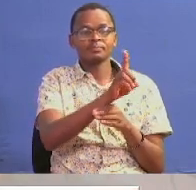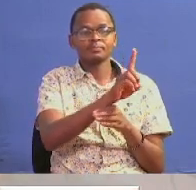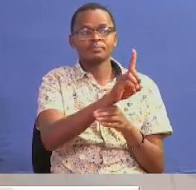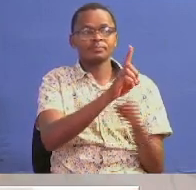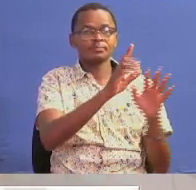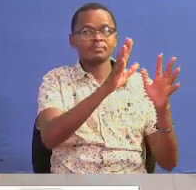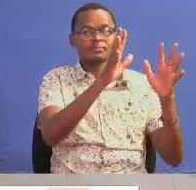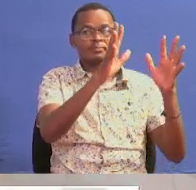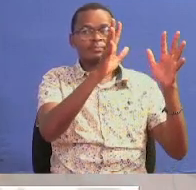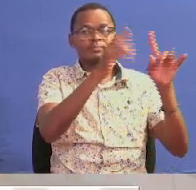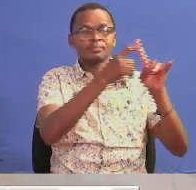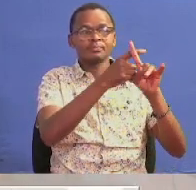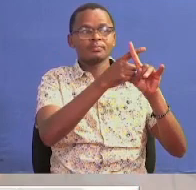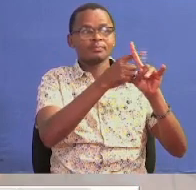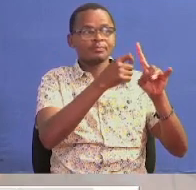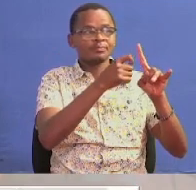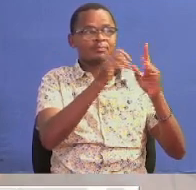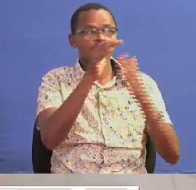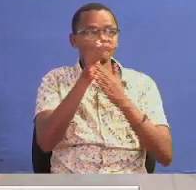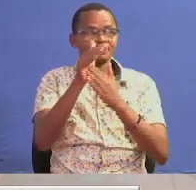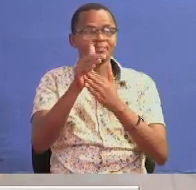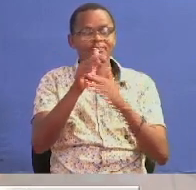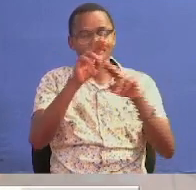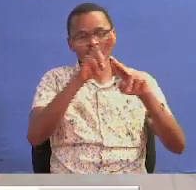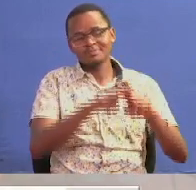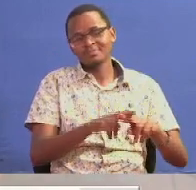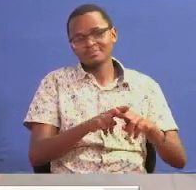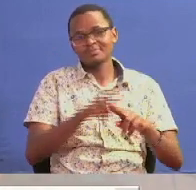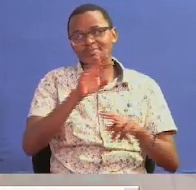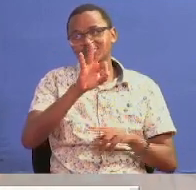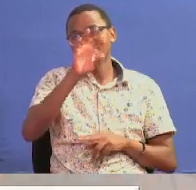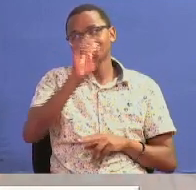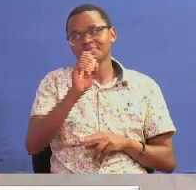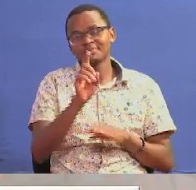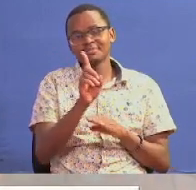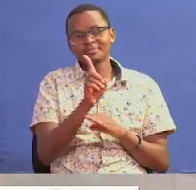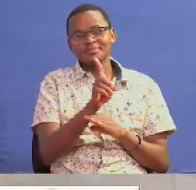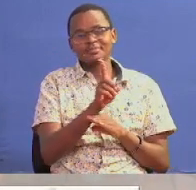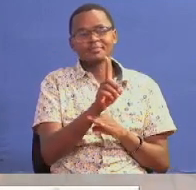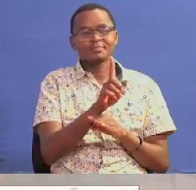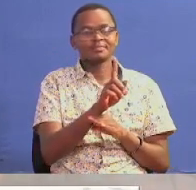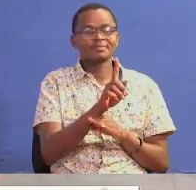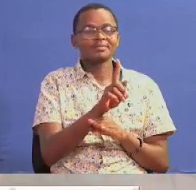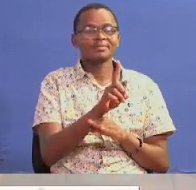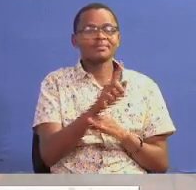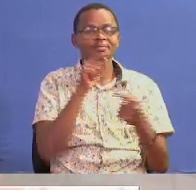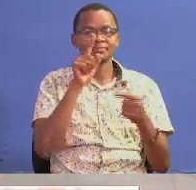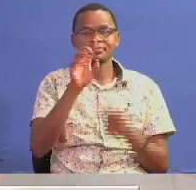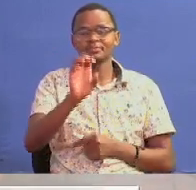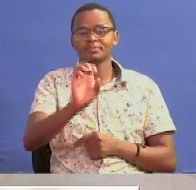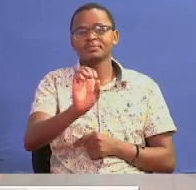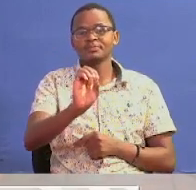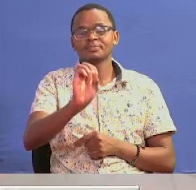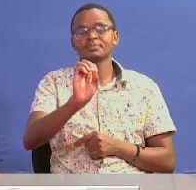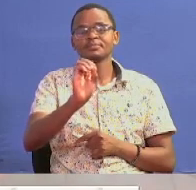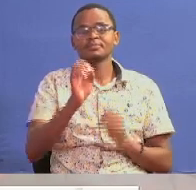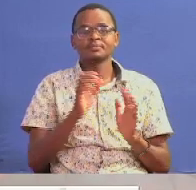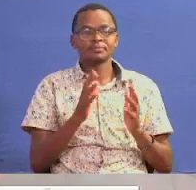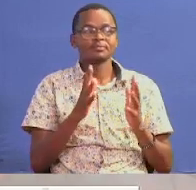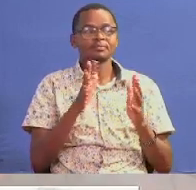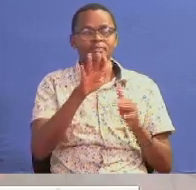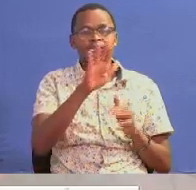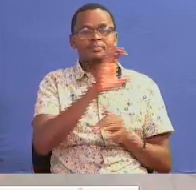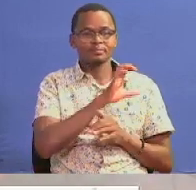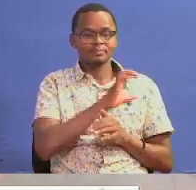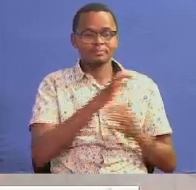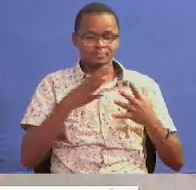to celebrate from a leadership position, from 30 seconds, I beg your pardon, to